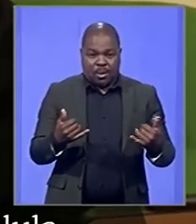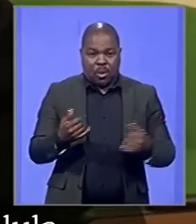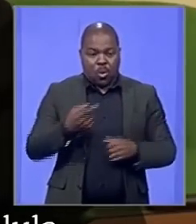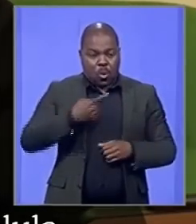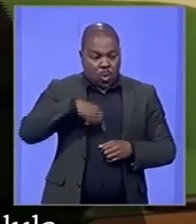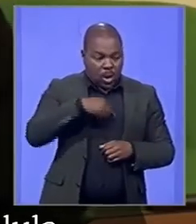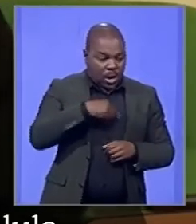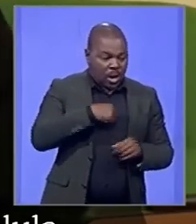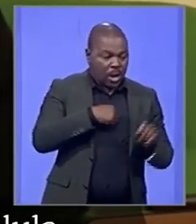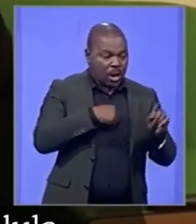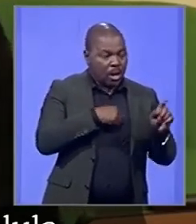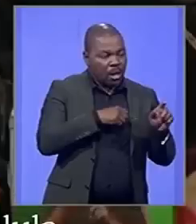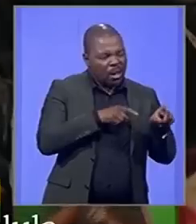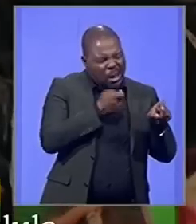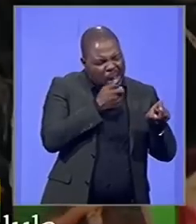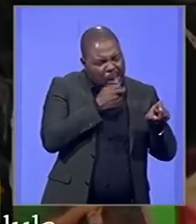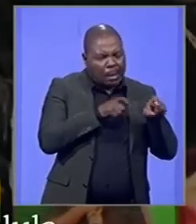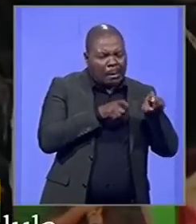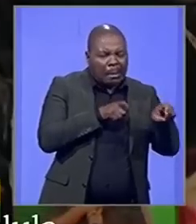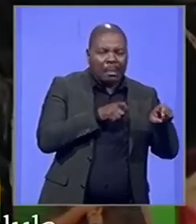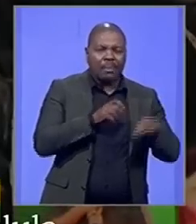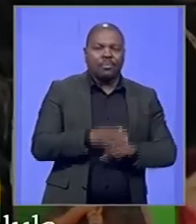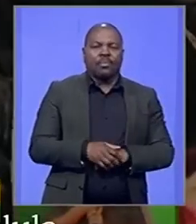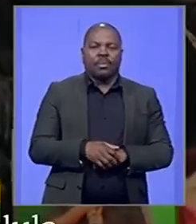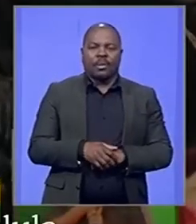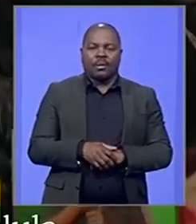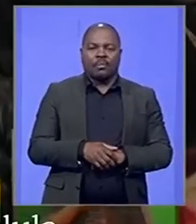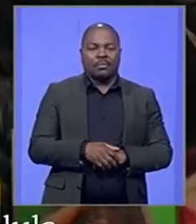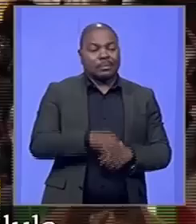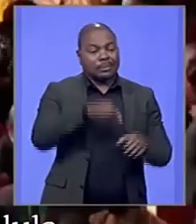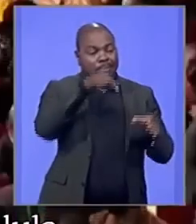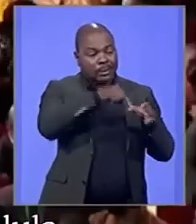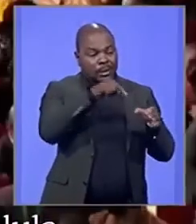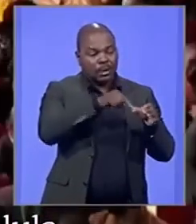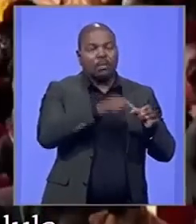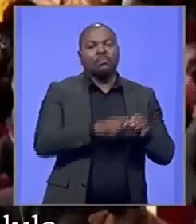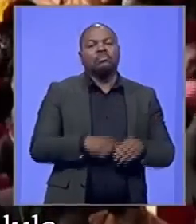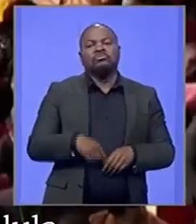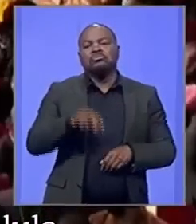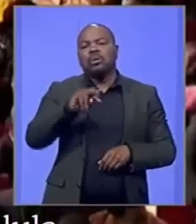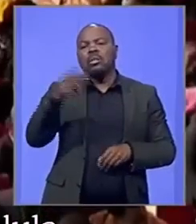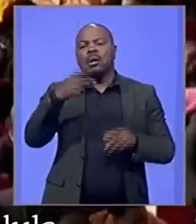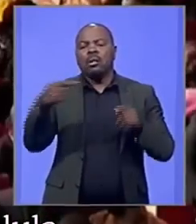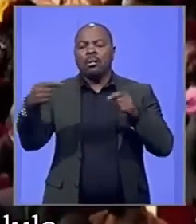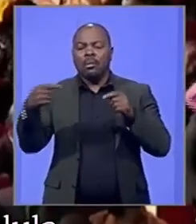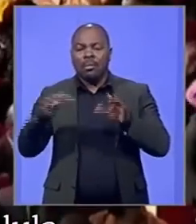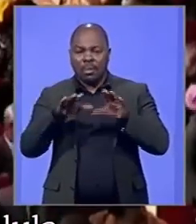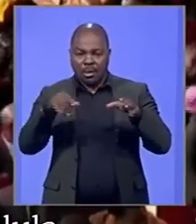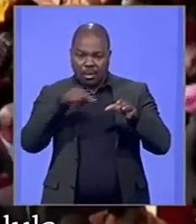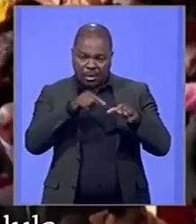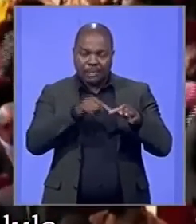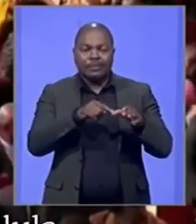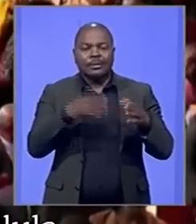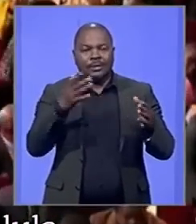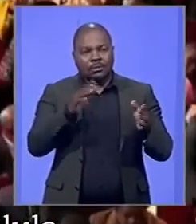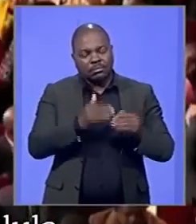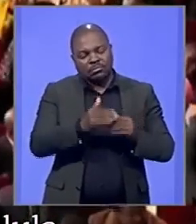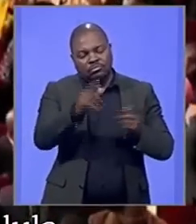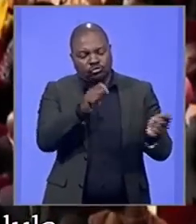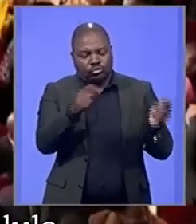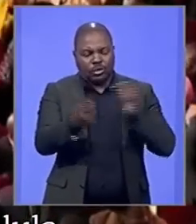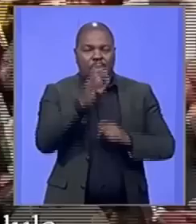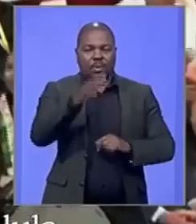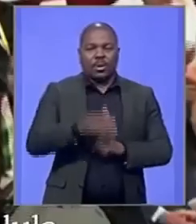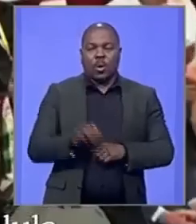feet in and the other one out. Lokwa lekoko e leng lekoko kgatlhanong dilo di tlile go fetoga jaaka go begang Balula.